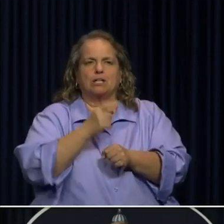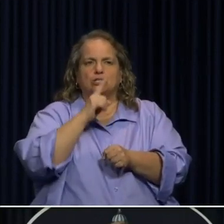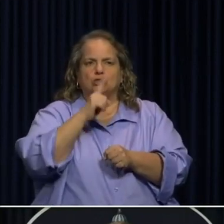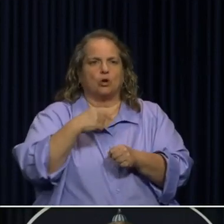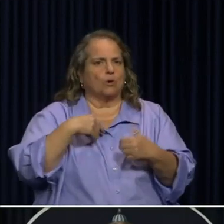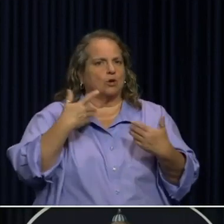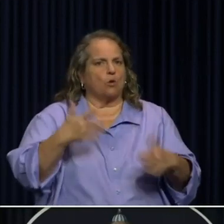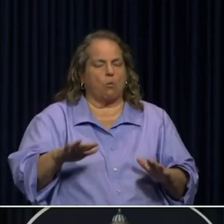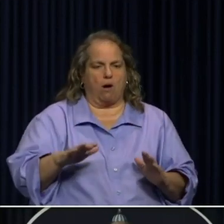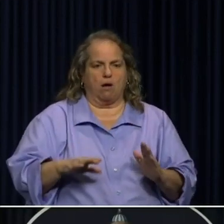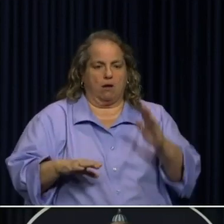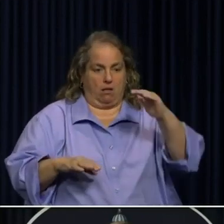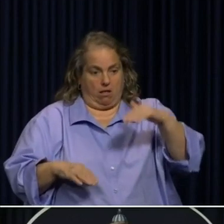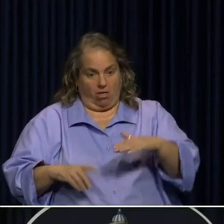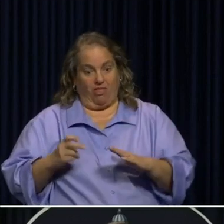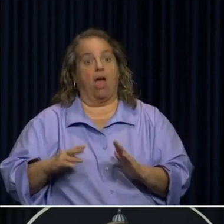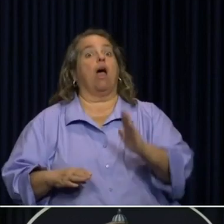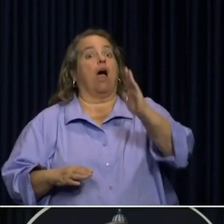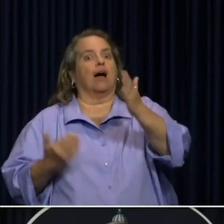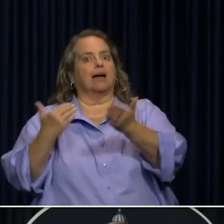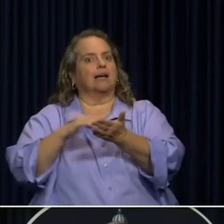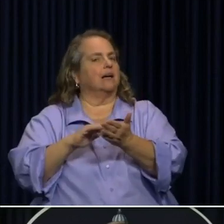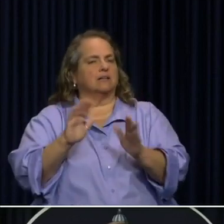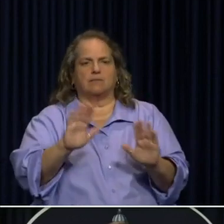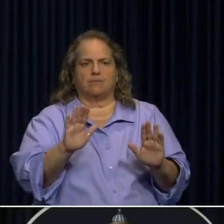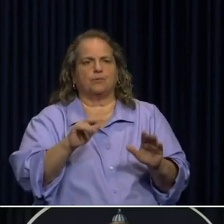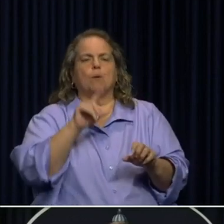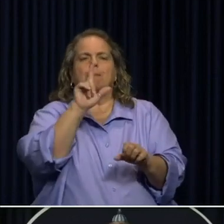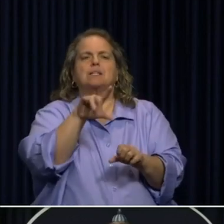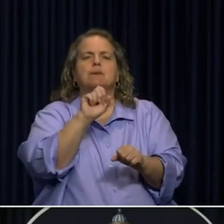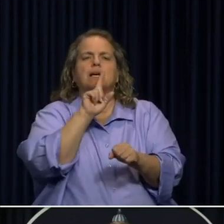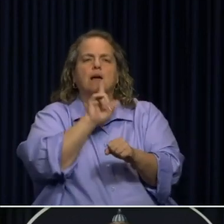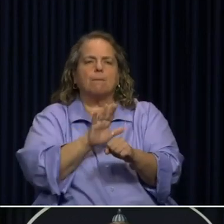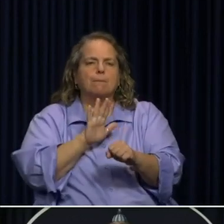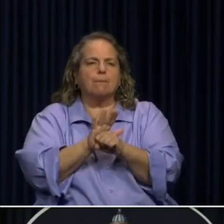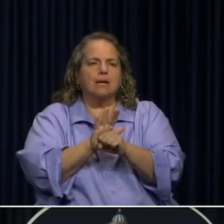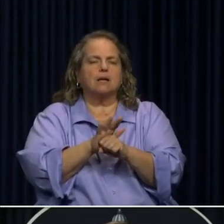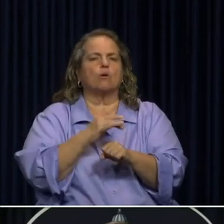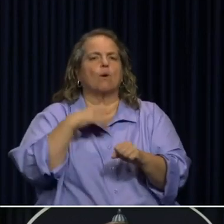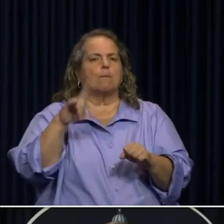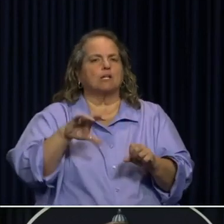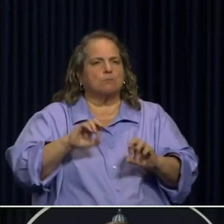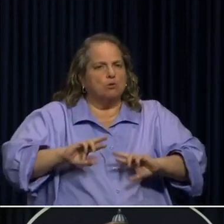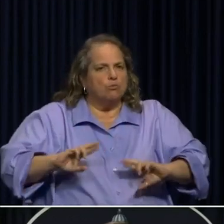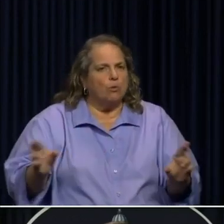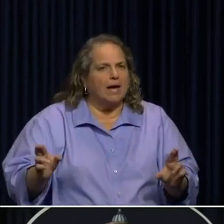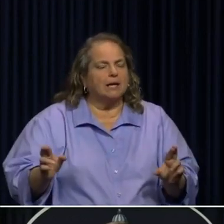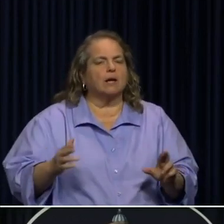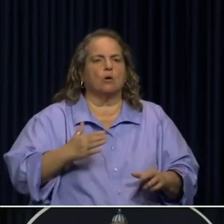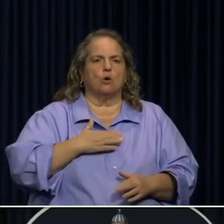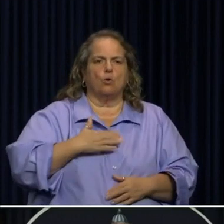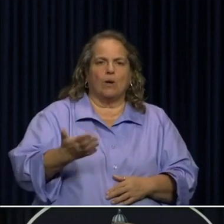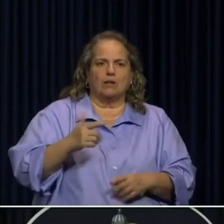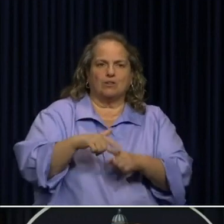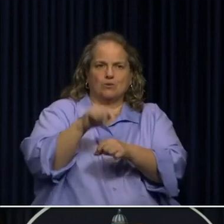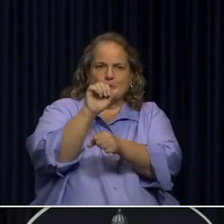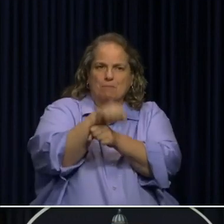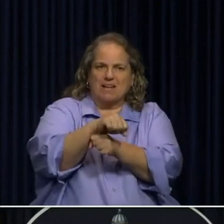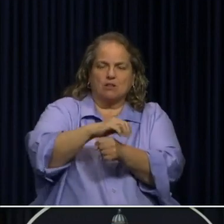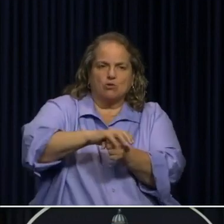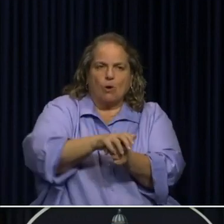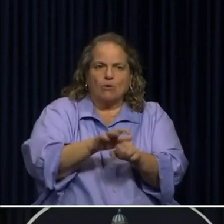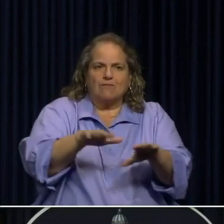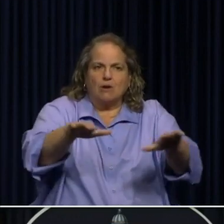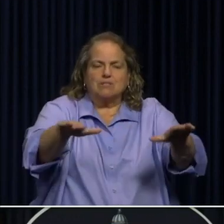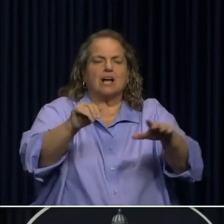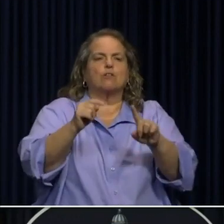are committed, that we are ready, that we are willing to make the sacrifice to beat this coronavirus on the very first